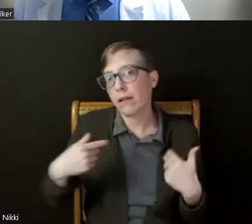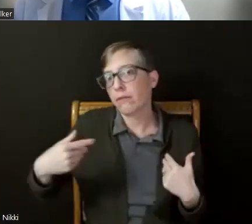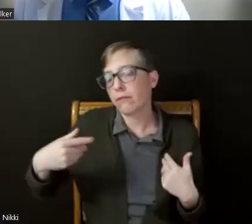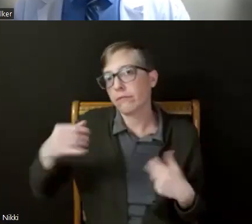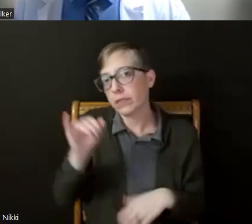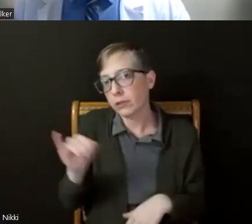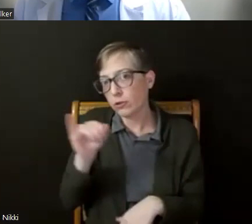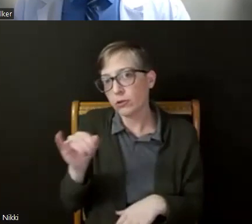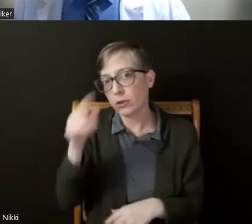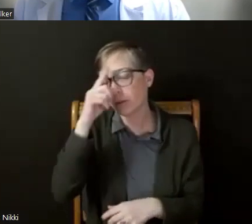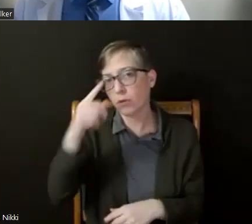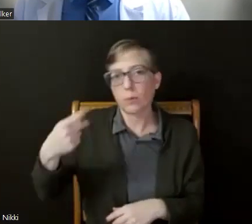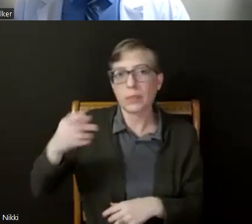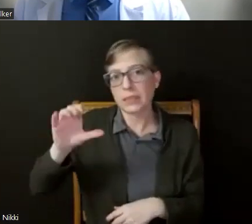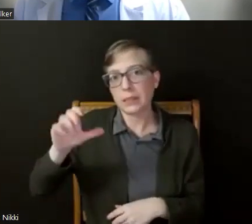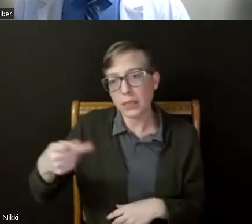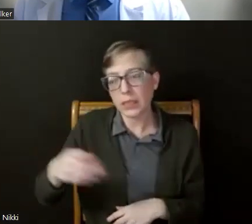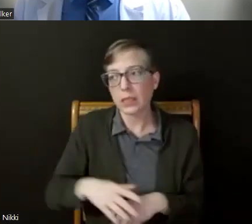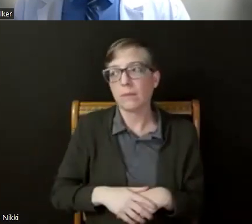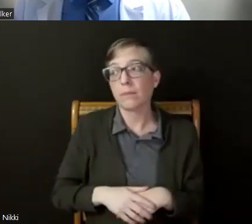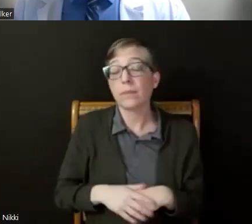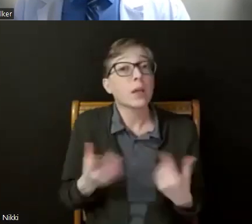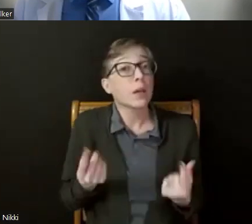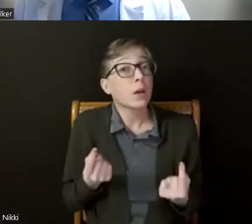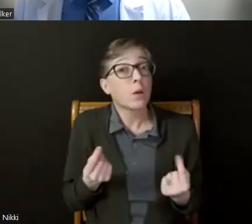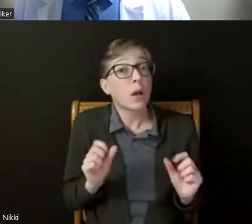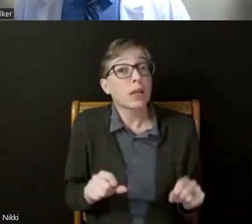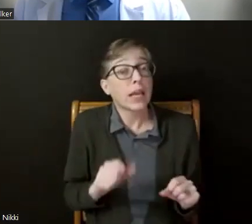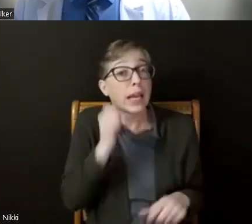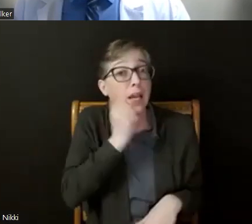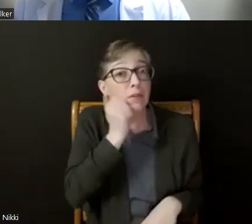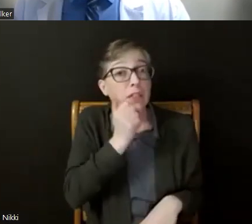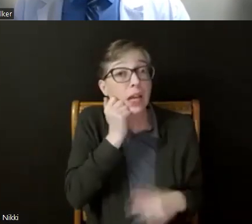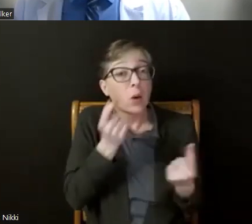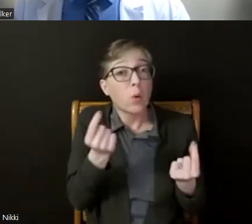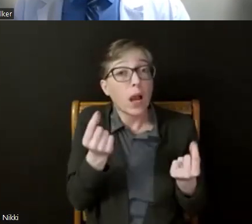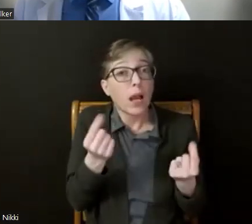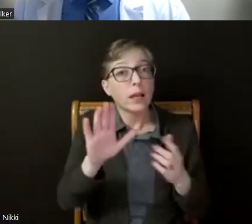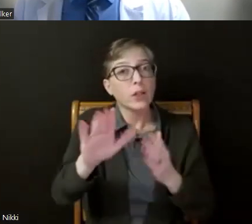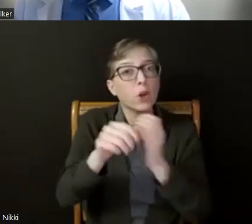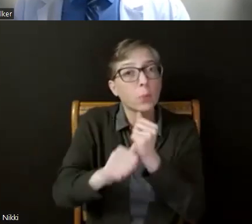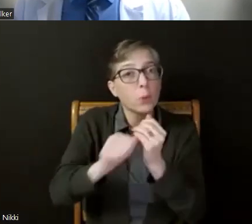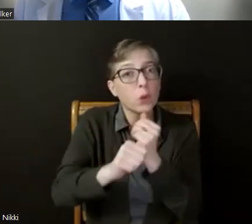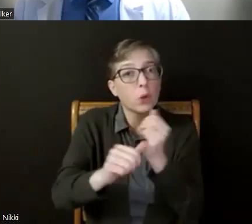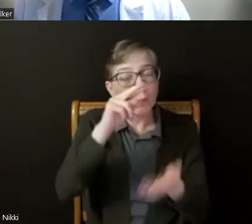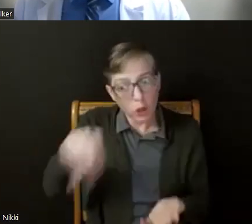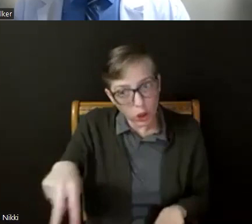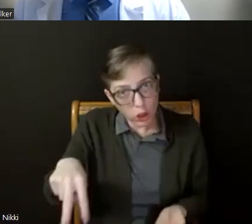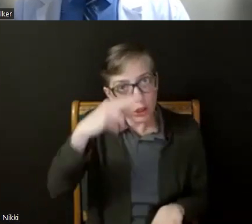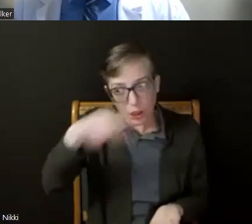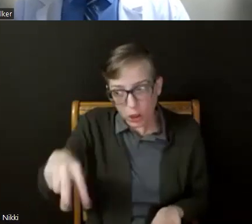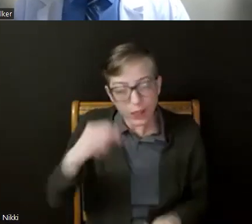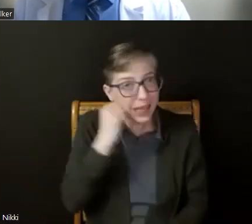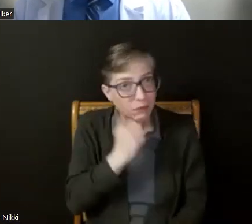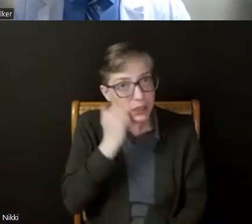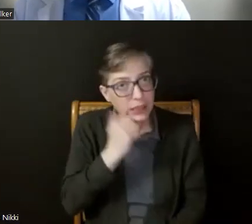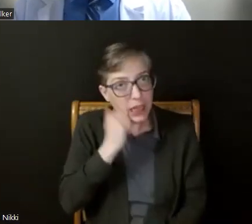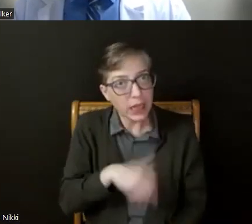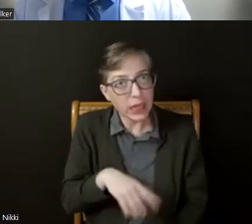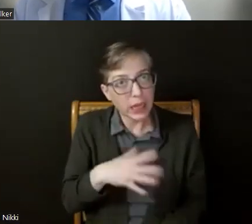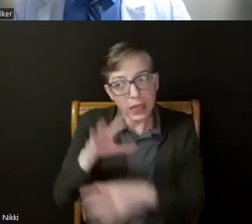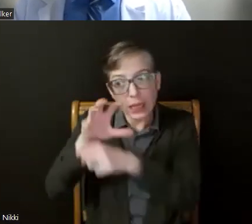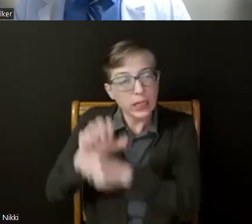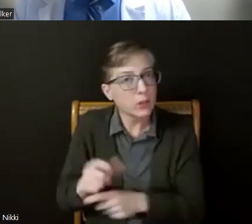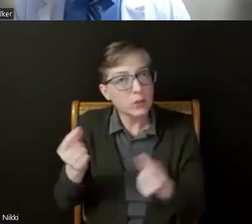every day to keep yourself safe are to look at your poop, get used to what your poop look like. People's poop, changes day